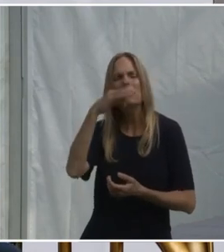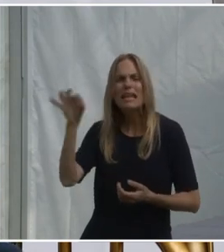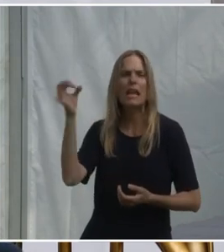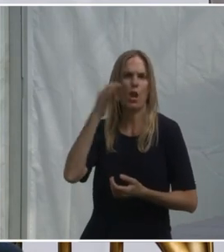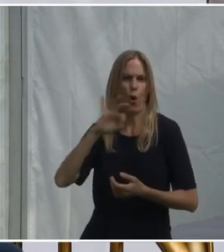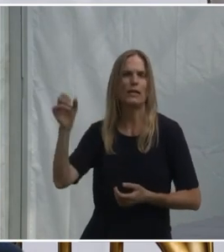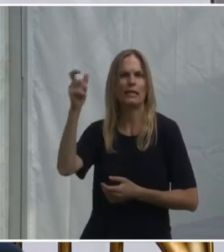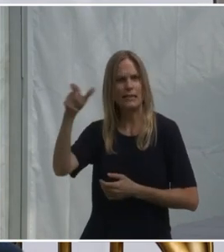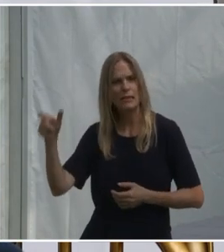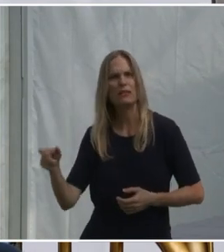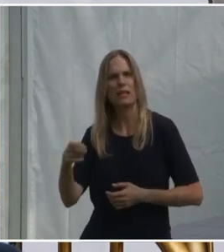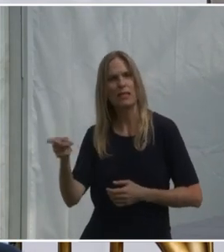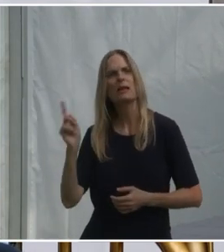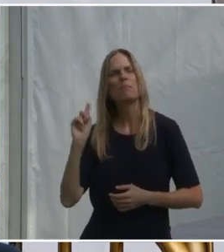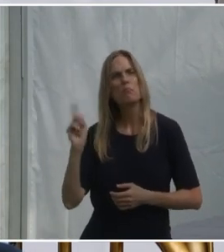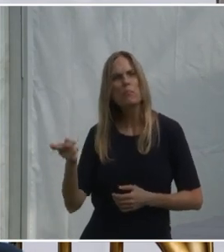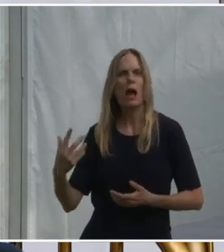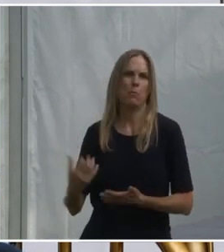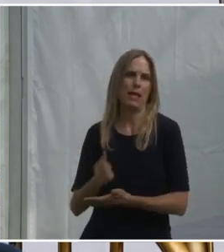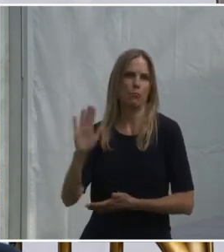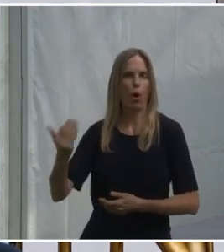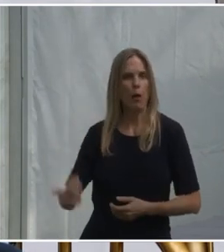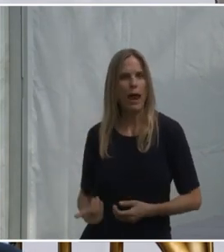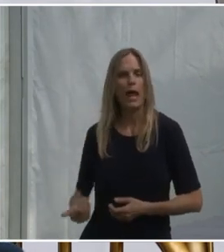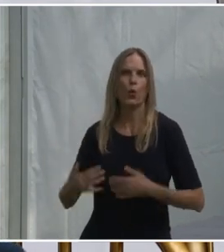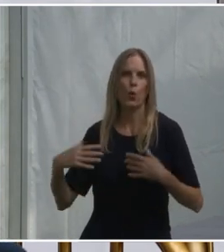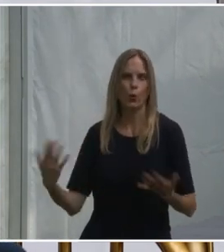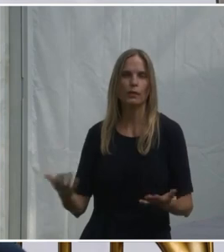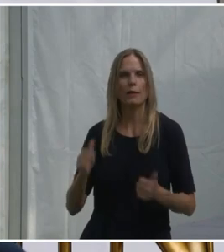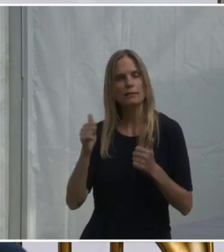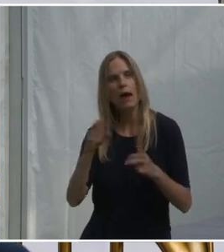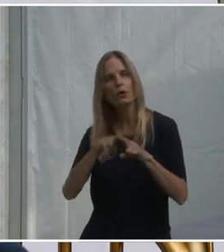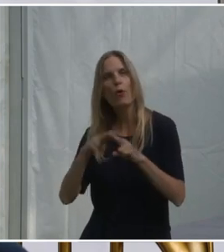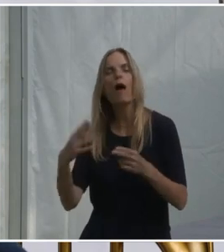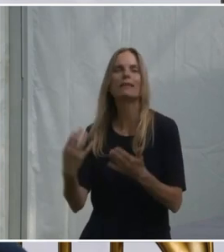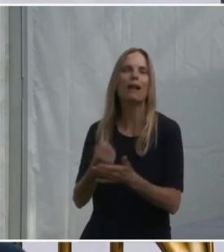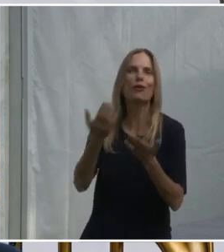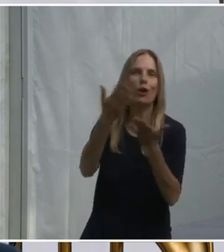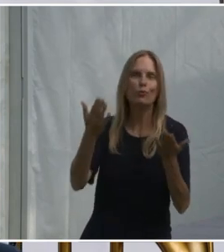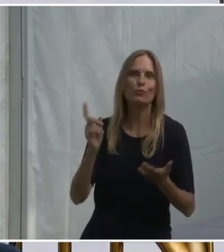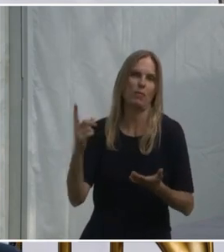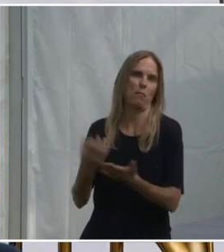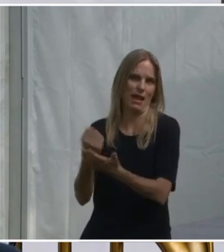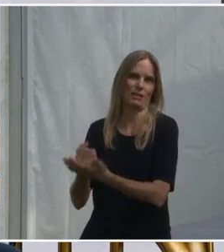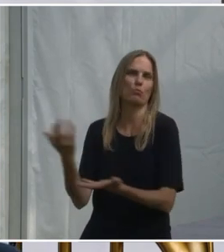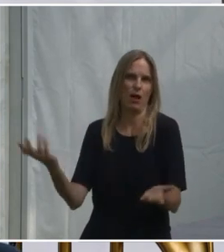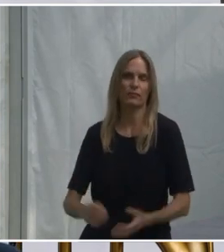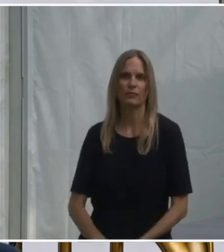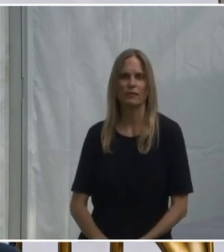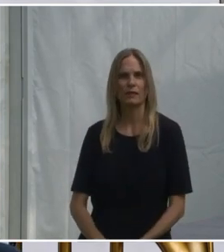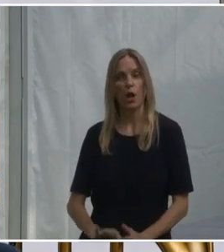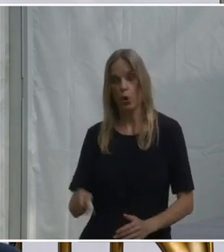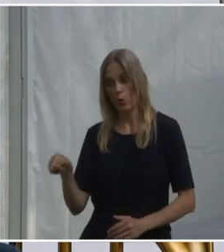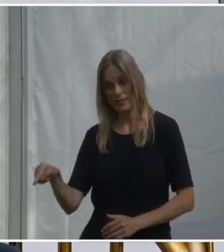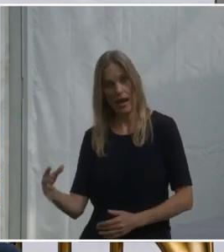their lives, livelihoods, nice places to live and so on. If they don't find there, they might